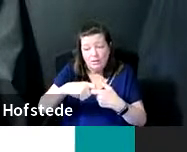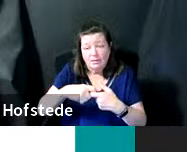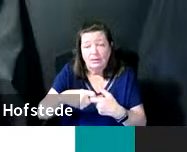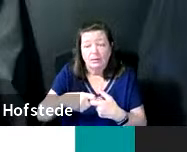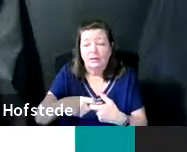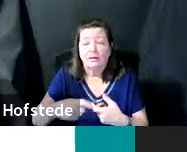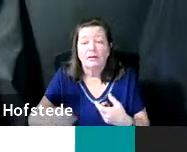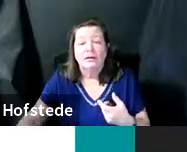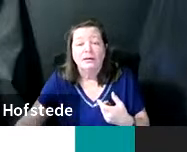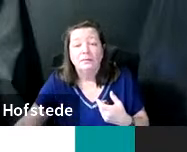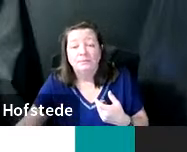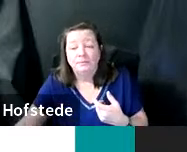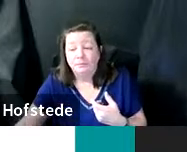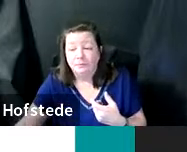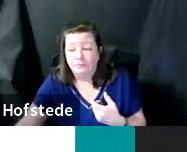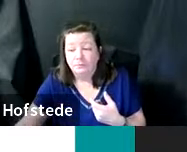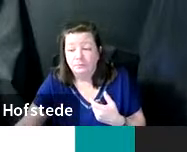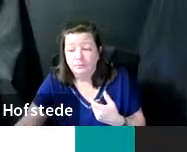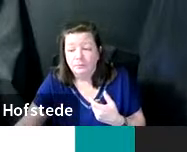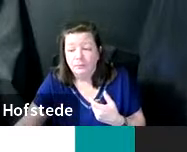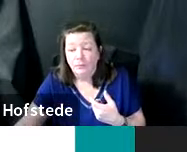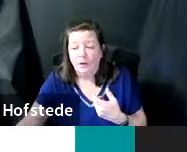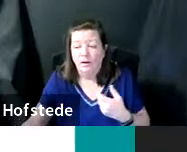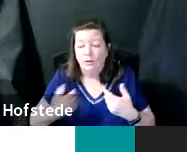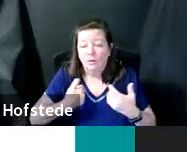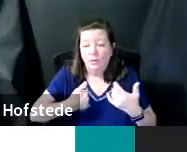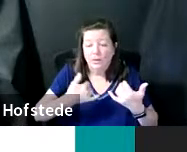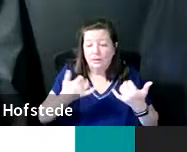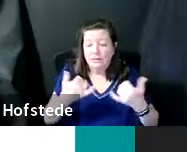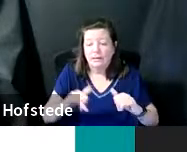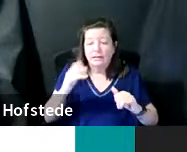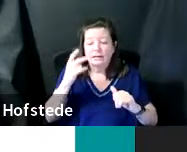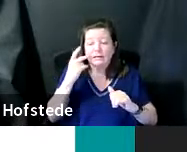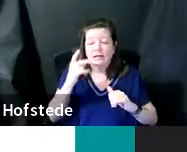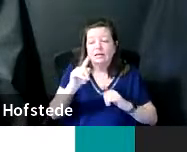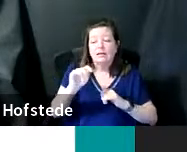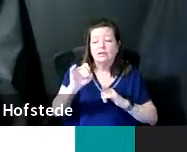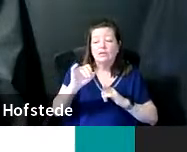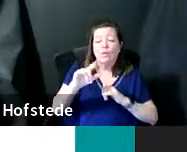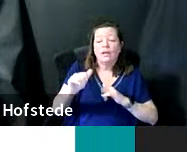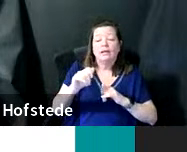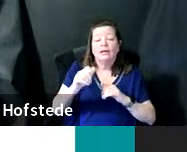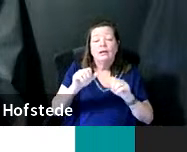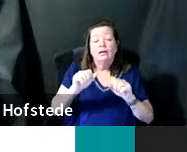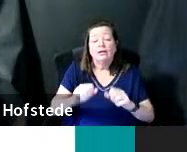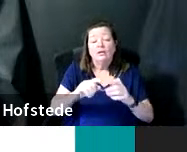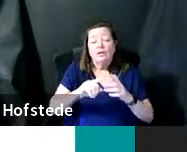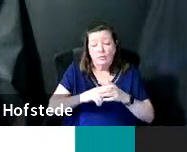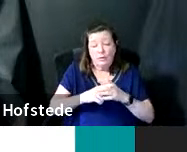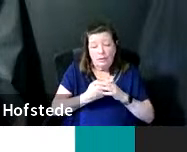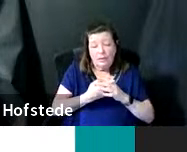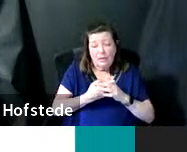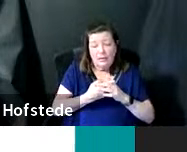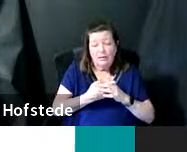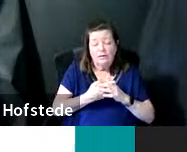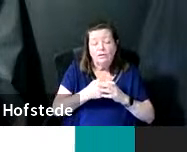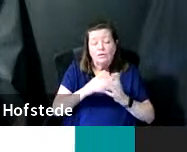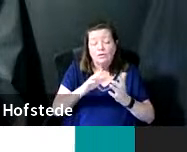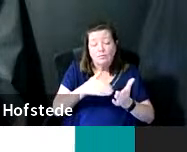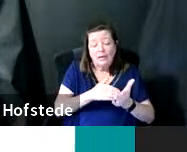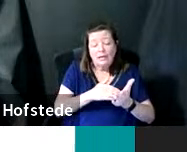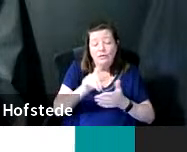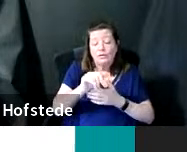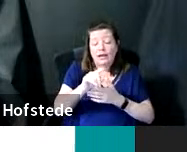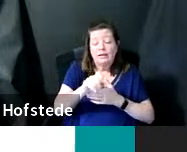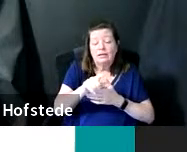the ODOT piece. You know, we still see that tolling could begin in mid to late 26 for the IVR program.